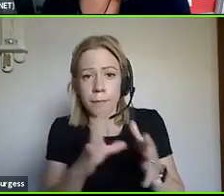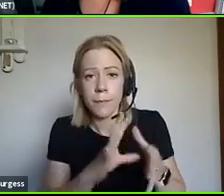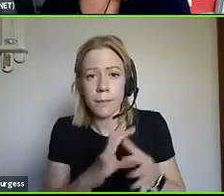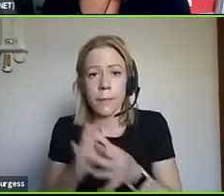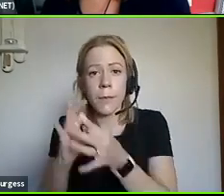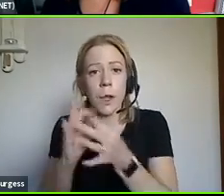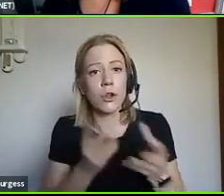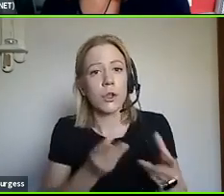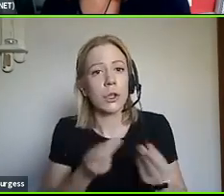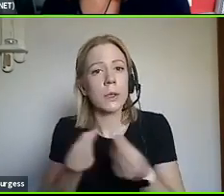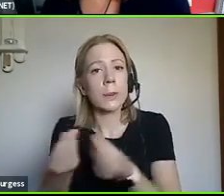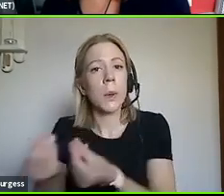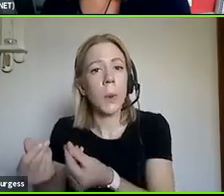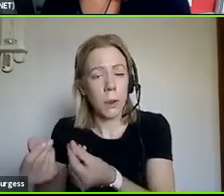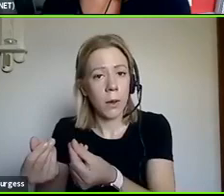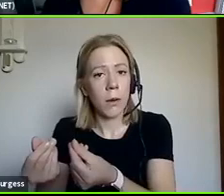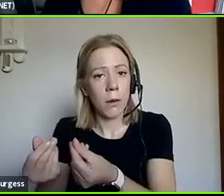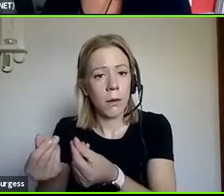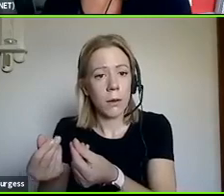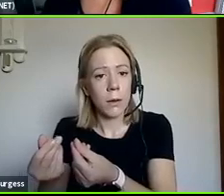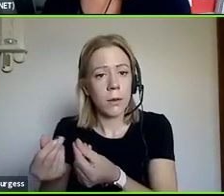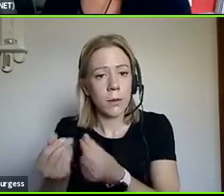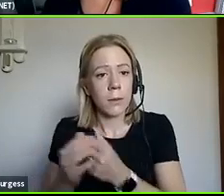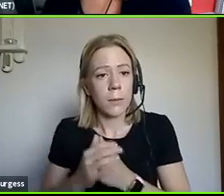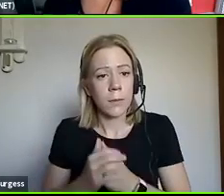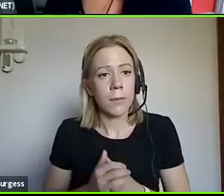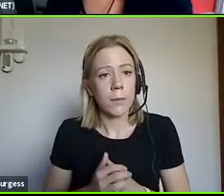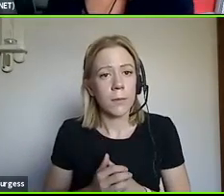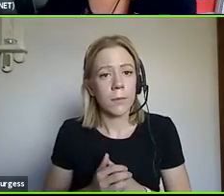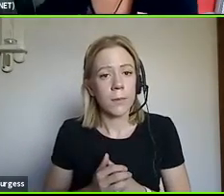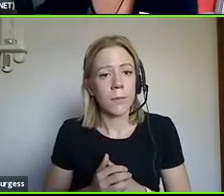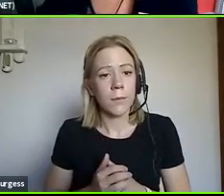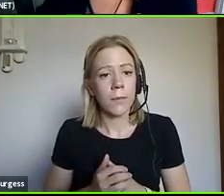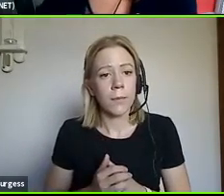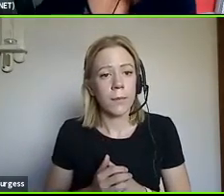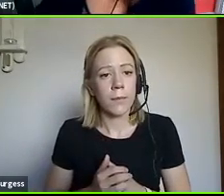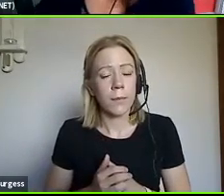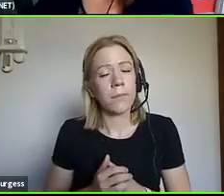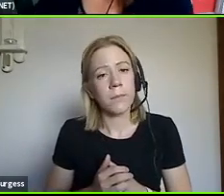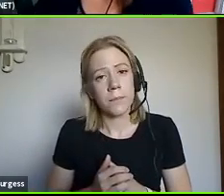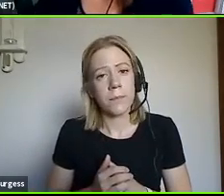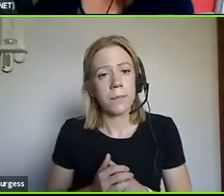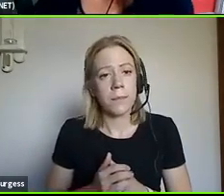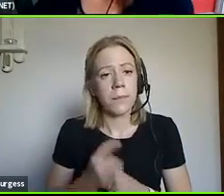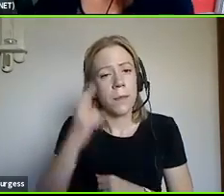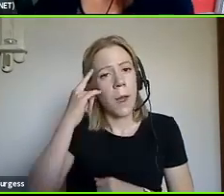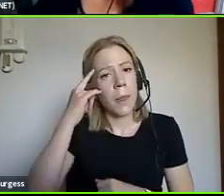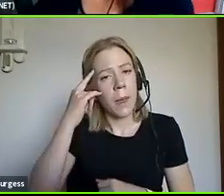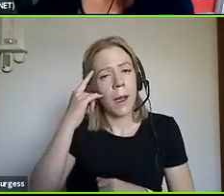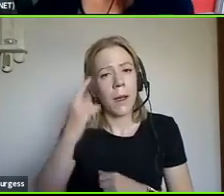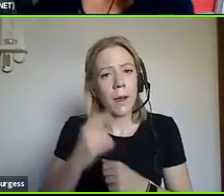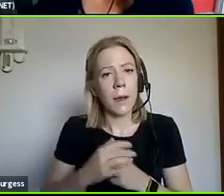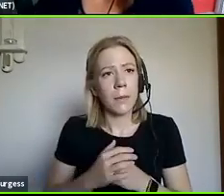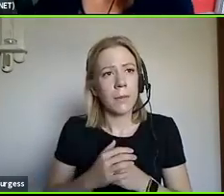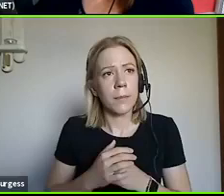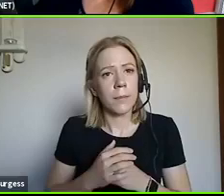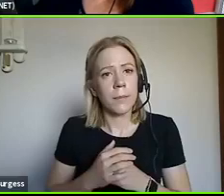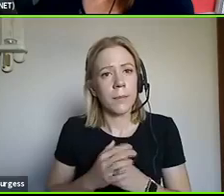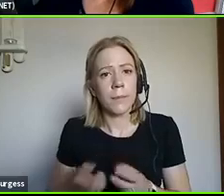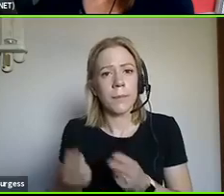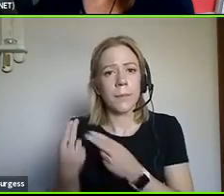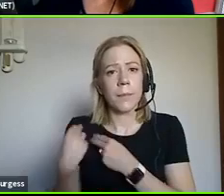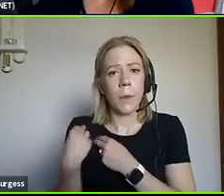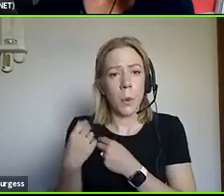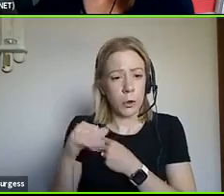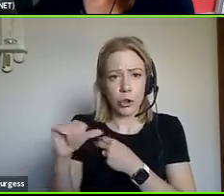the transition from early childhood to school can be smoother. And I think that the onus shouldn't be on children